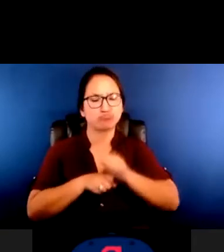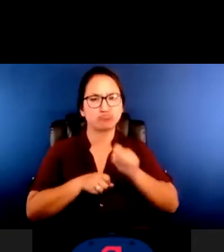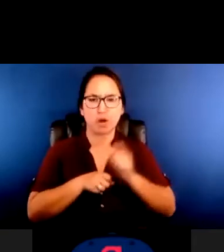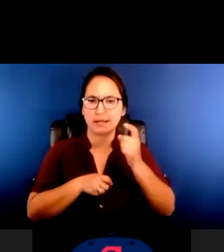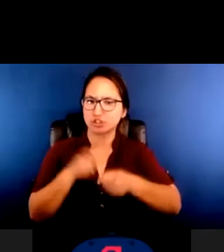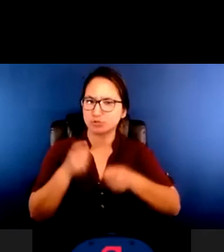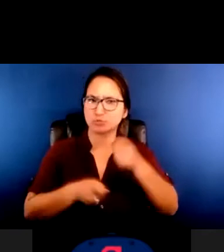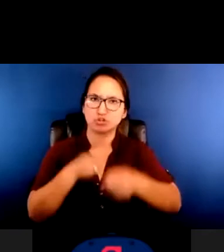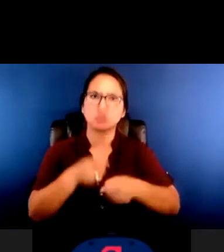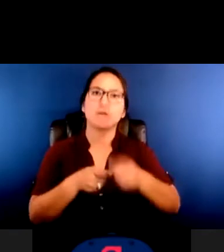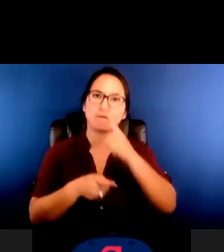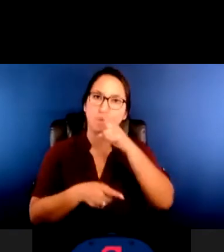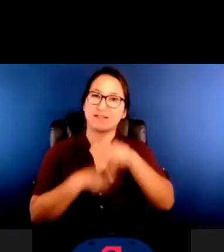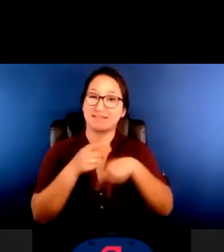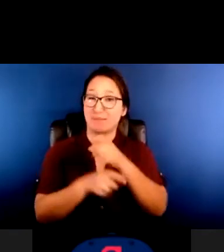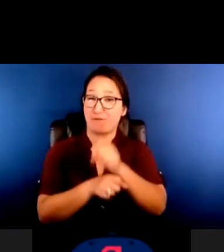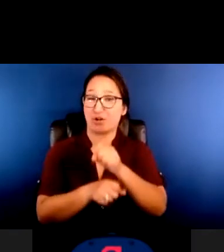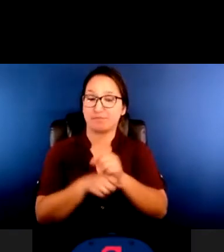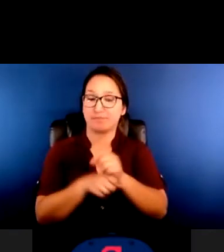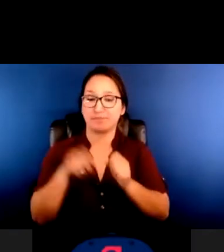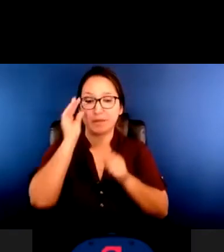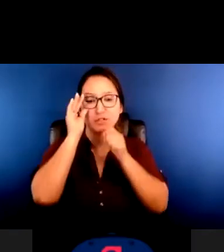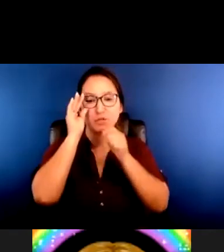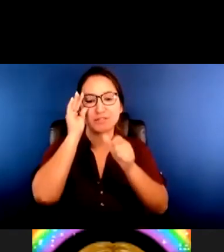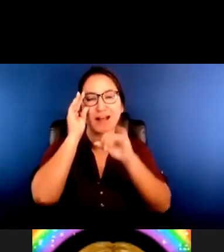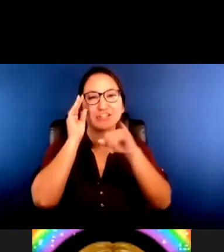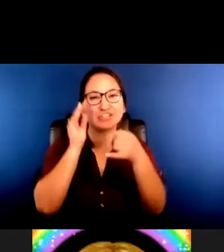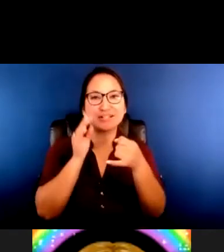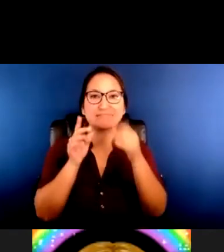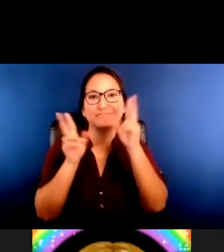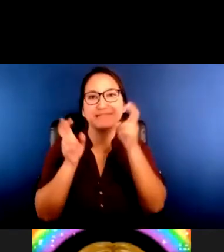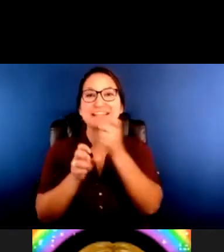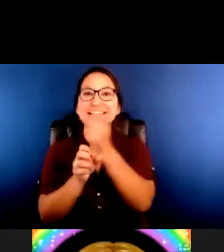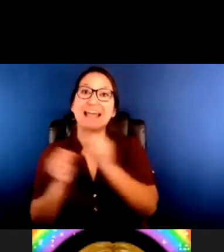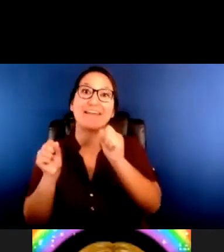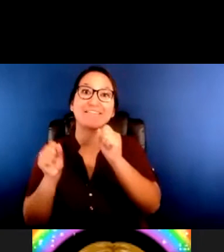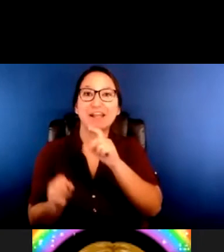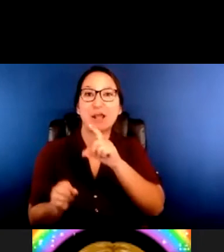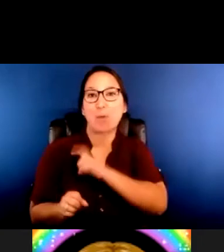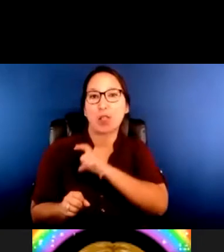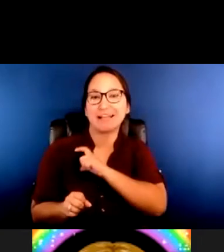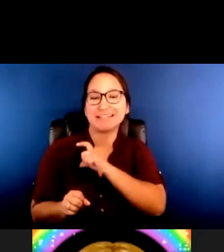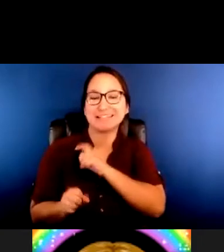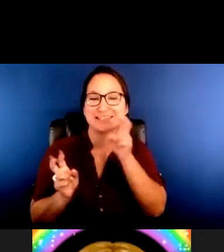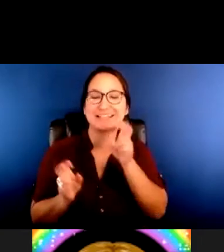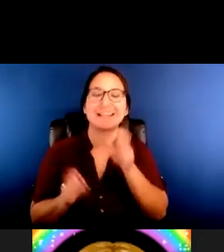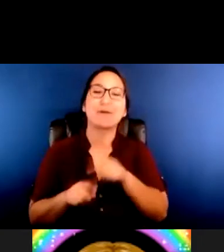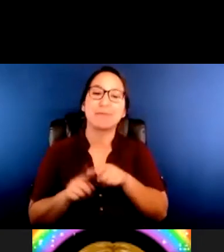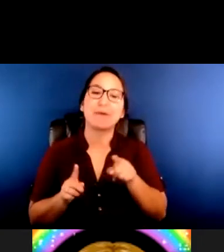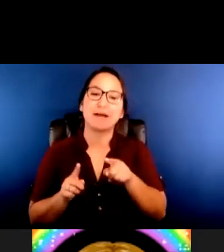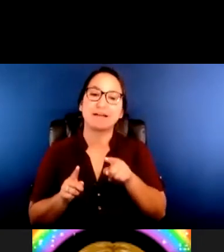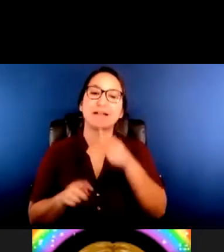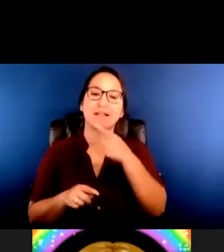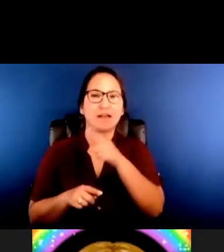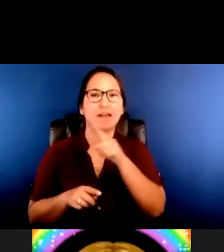this work. So it's not just the safety police, which it sounds like they're painting right now, but they've been doing an inordinate amount of work. And I